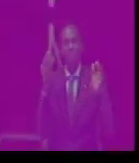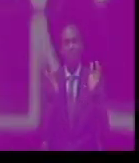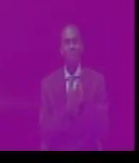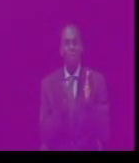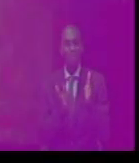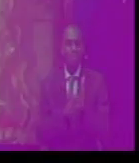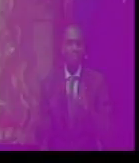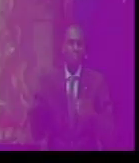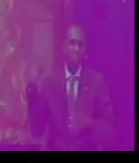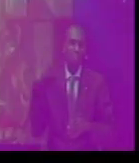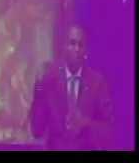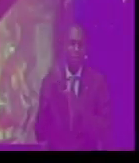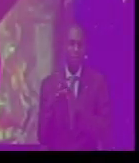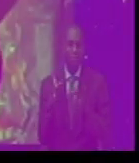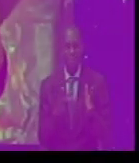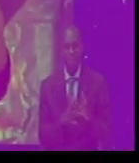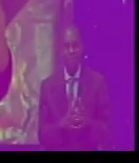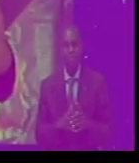Praise the Lord.